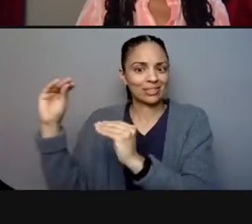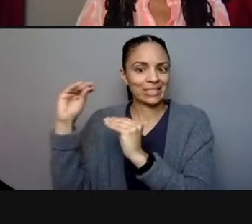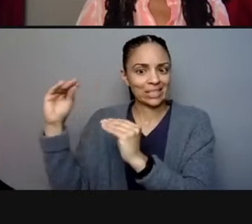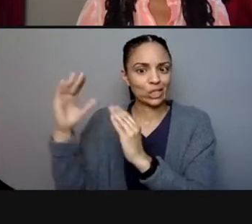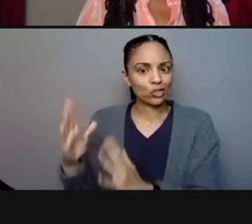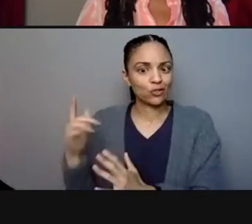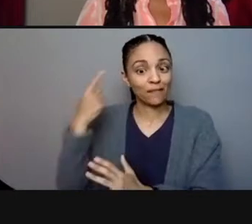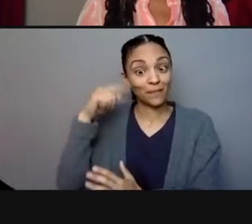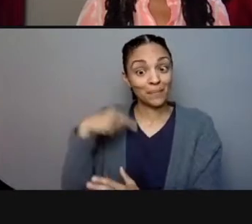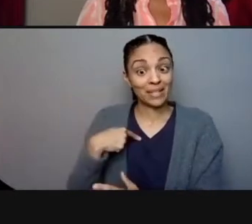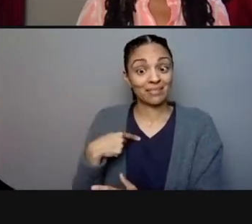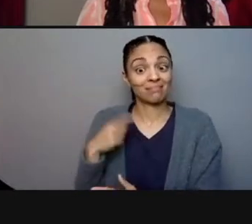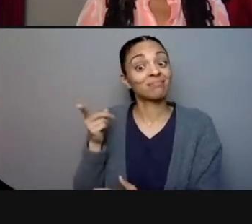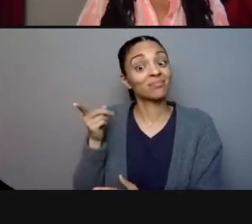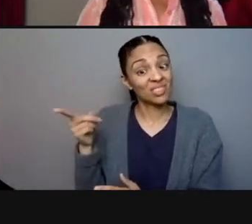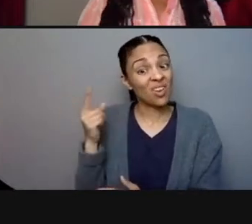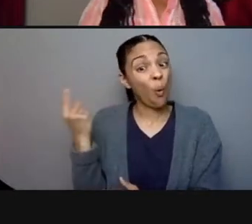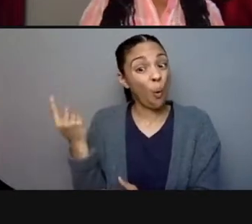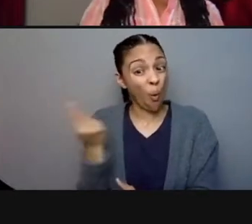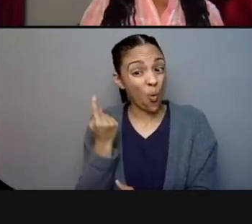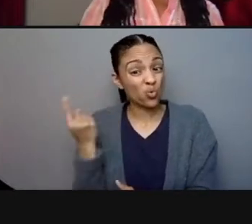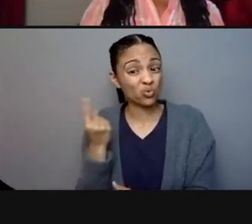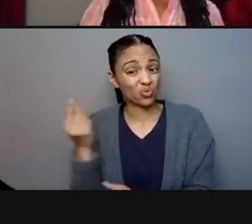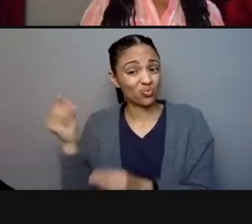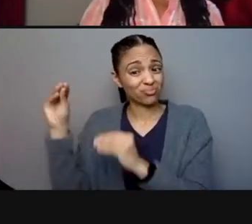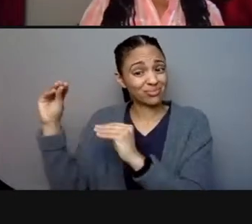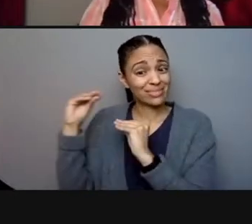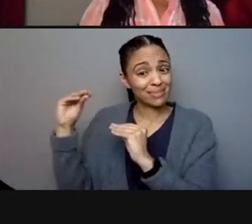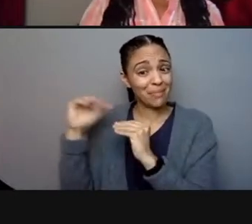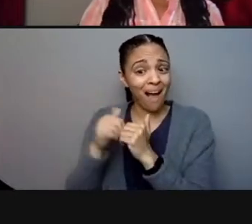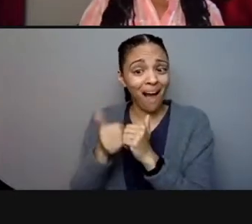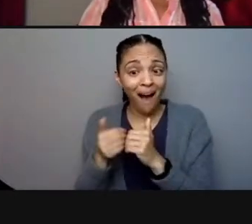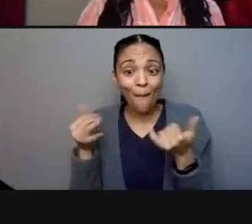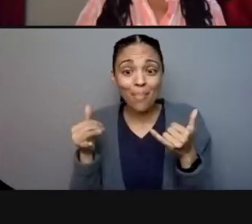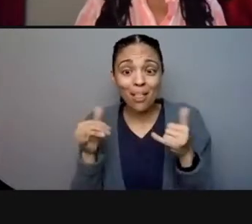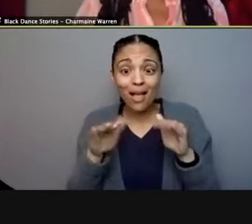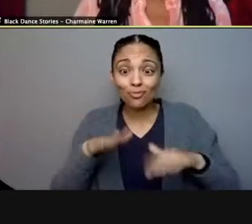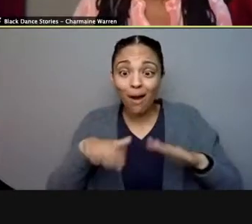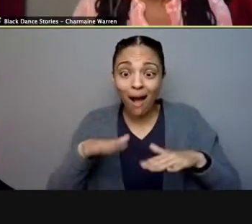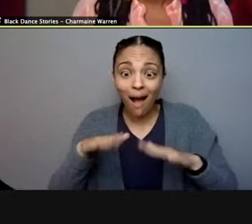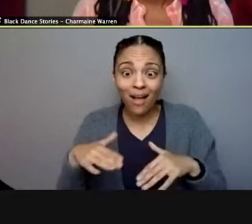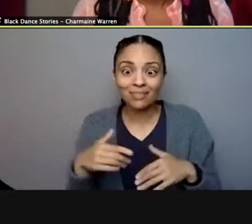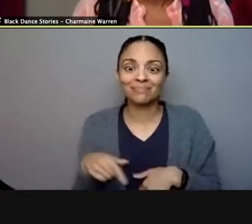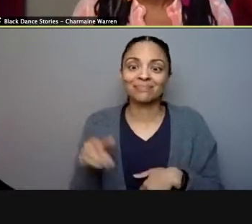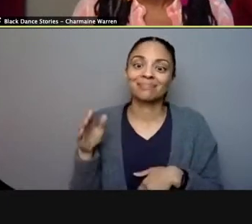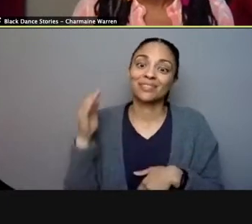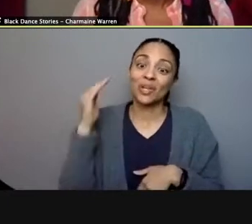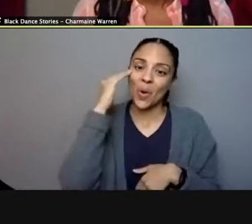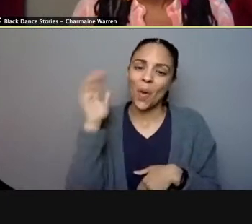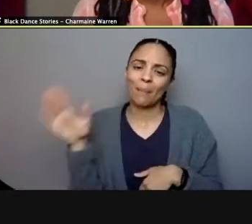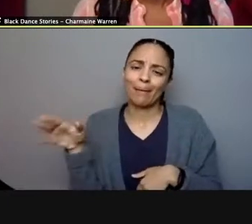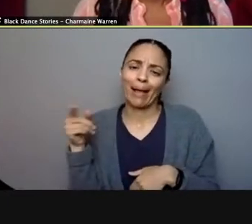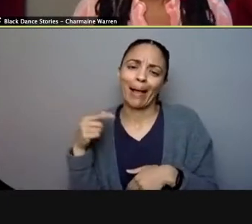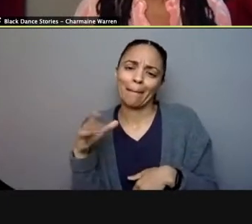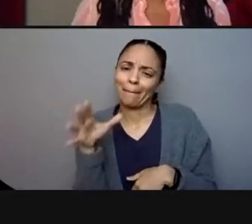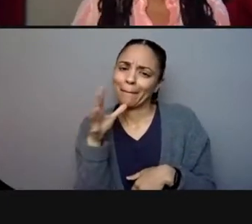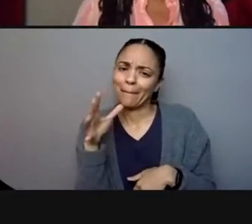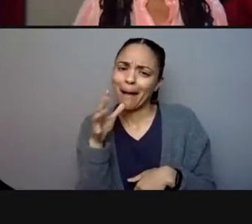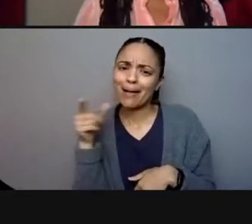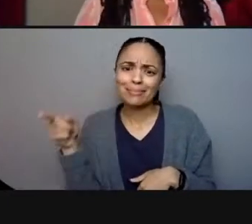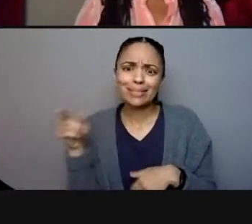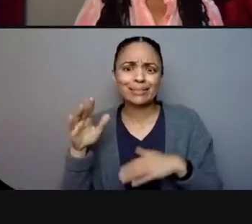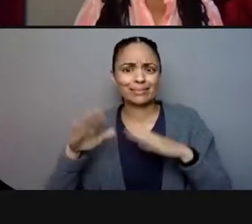that taught me how to play the drums. She used to play for FAMU back in the day. My mom was a G. FAMU? Yeah, Damn. my mom was a drummer in FAMU.